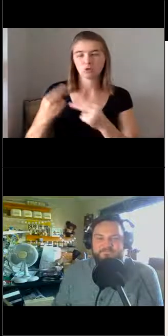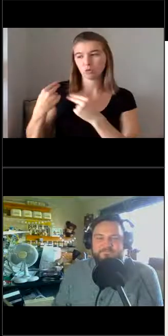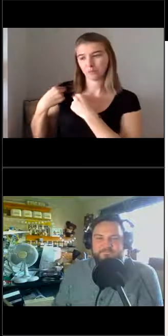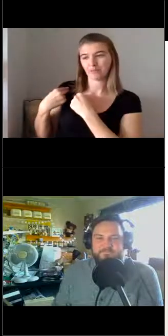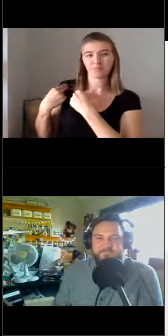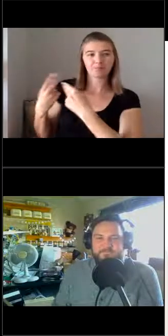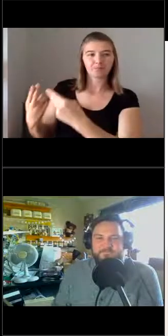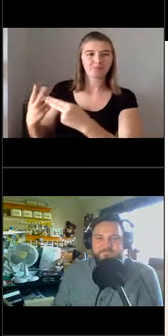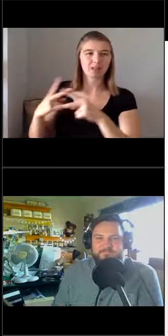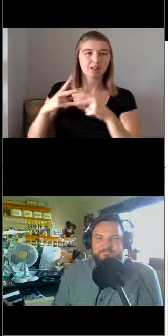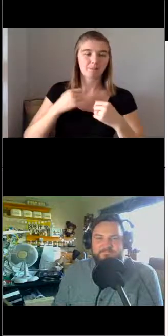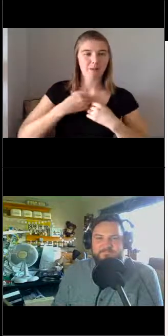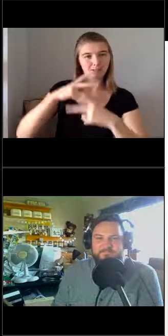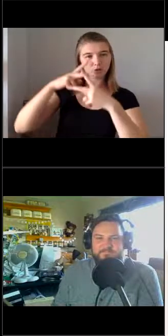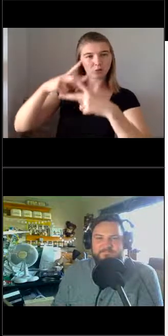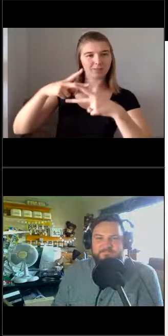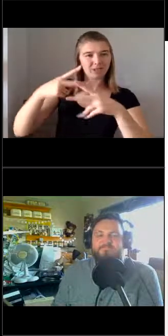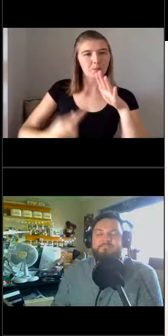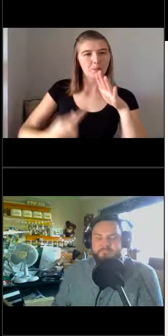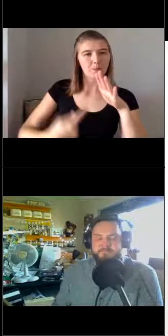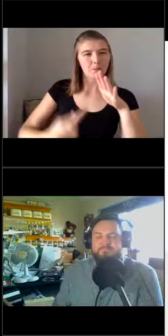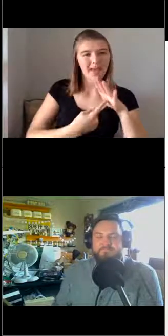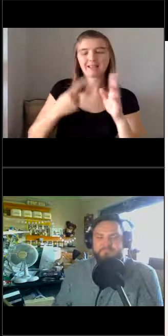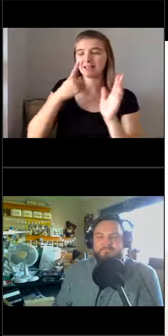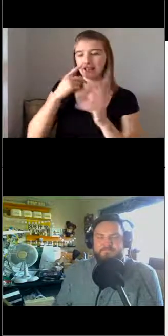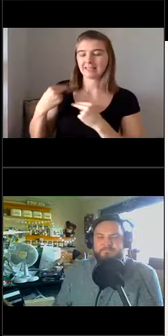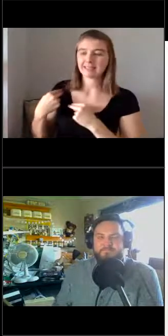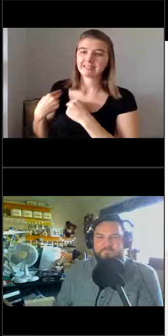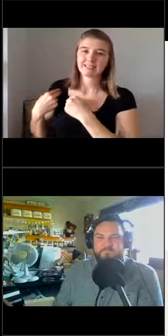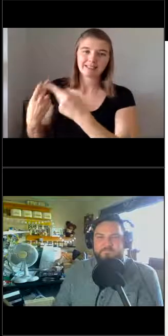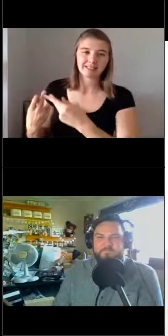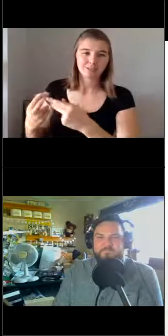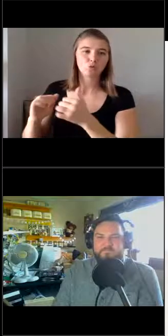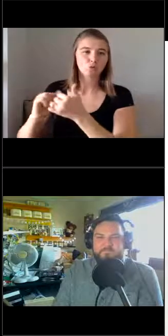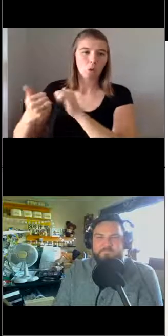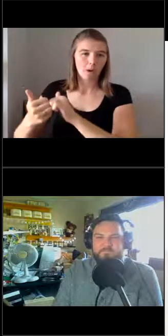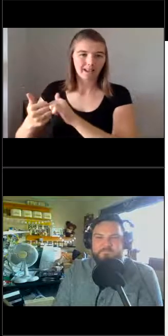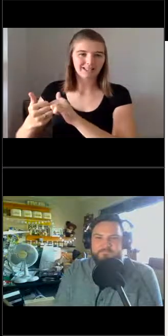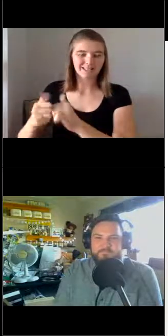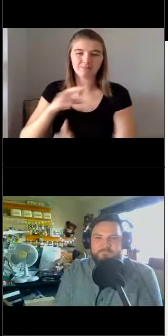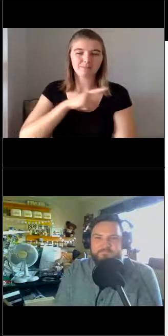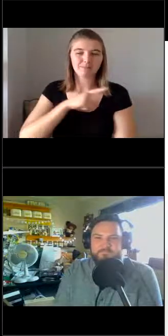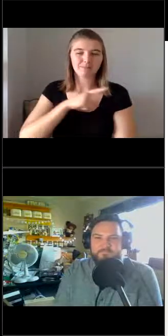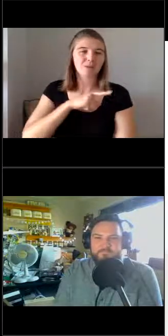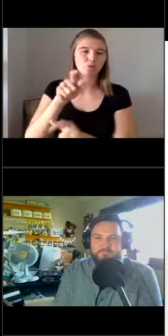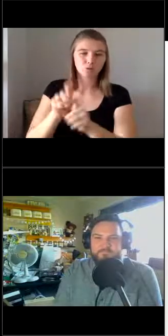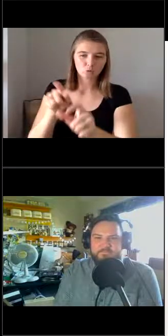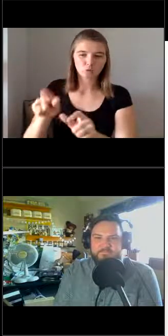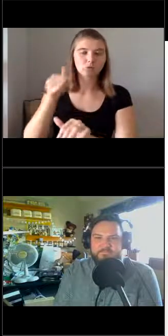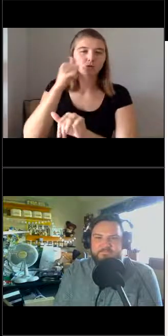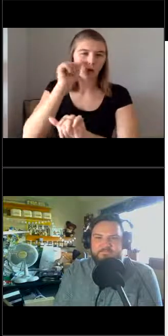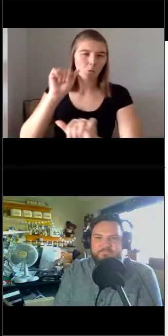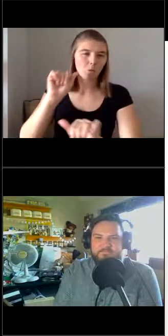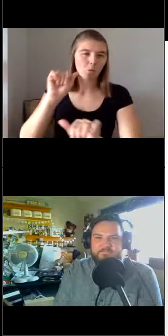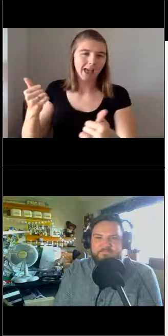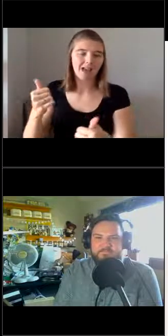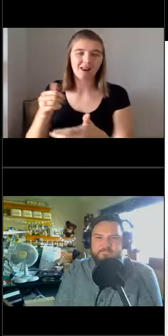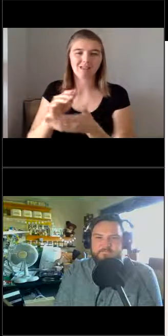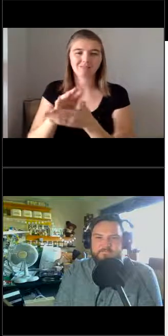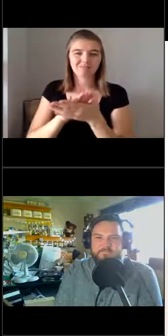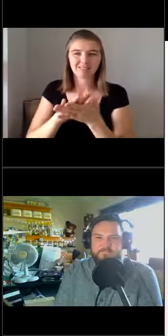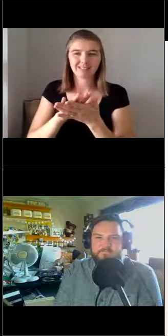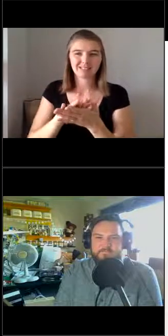familiar with his style of supervision, and they are quite so my students are good friends with his students as well. So there wouldn't